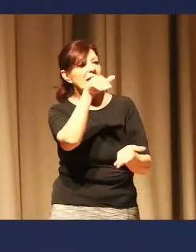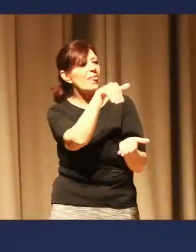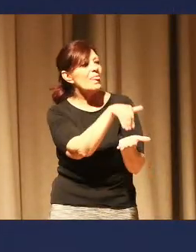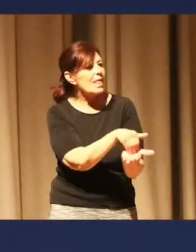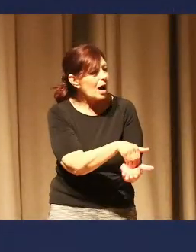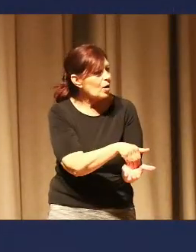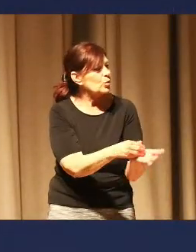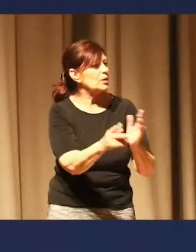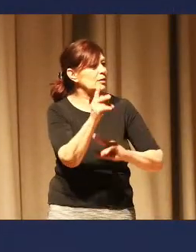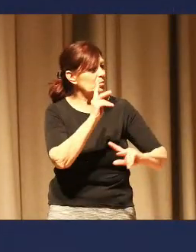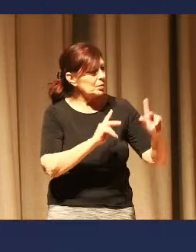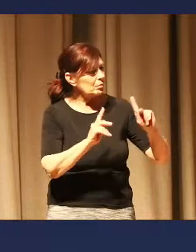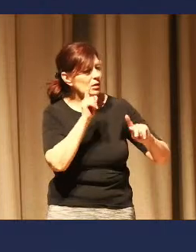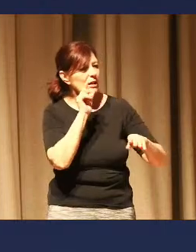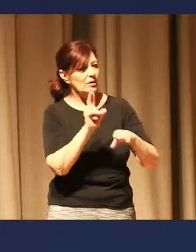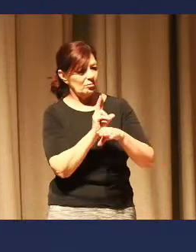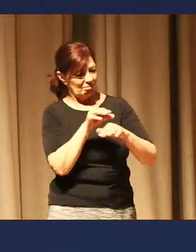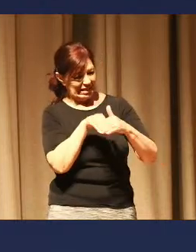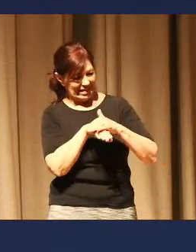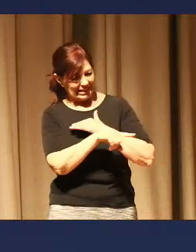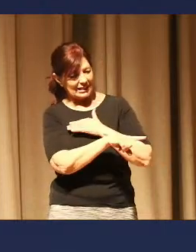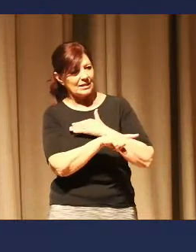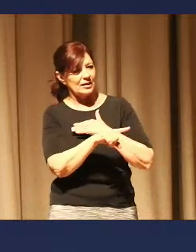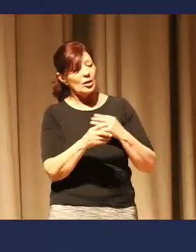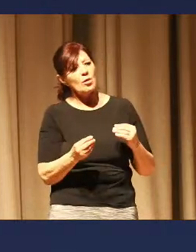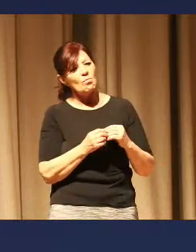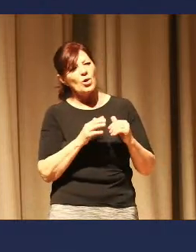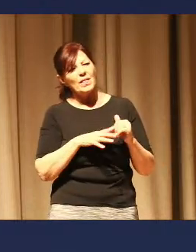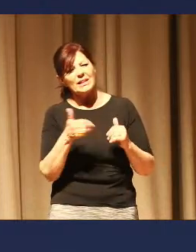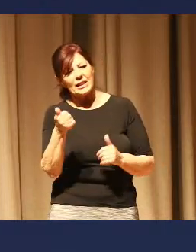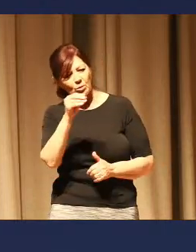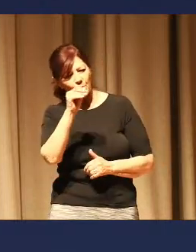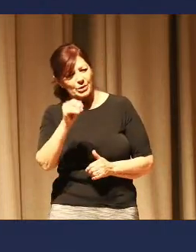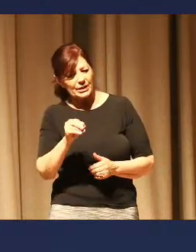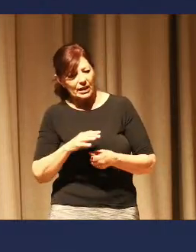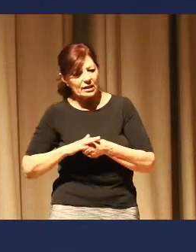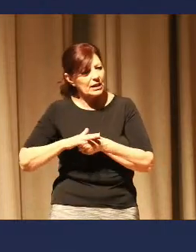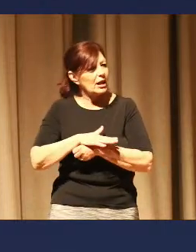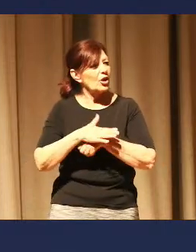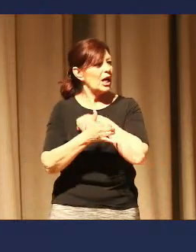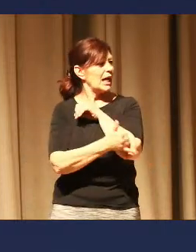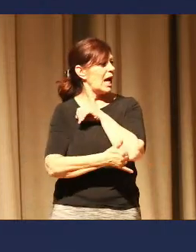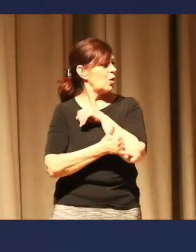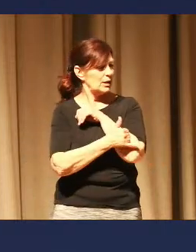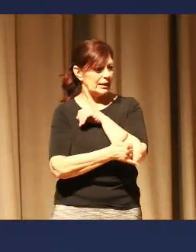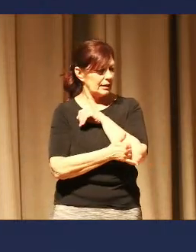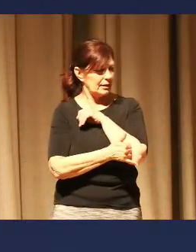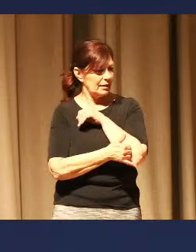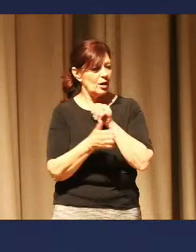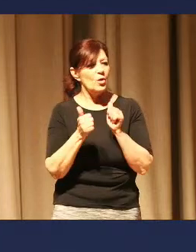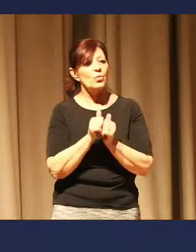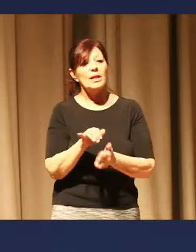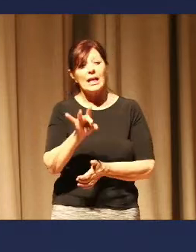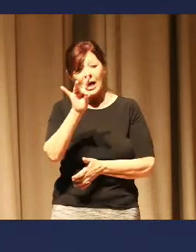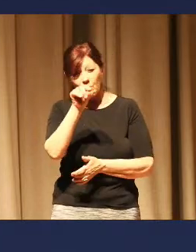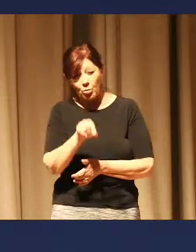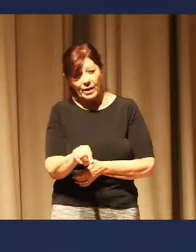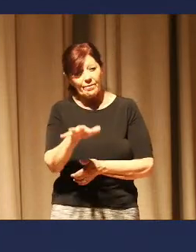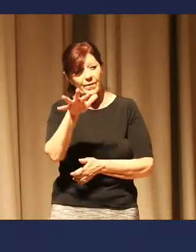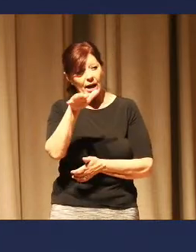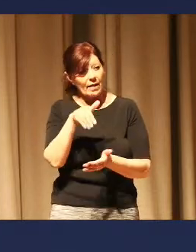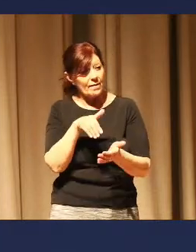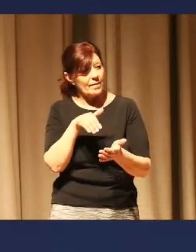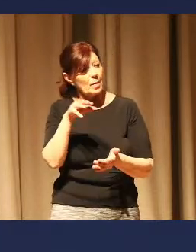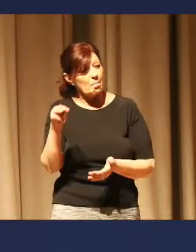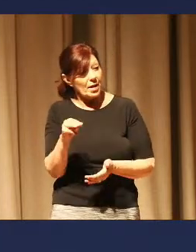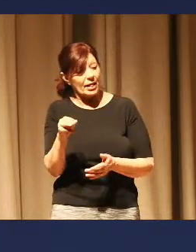98,000 individual users have accessed it. That's more than 10% of the entire county population, with 8.5